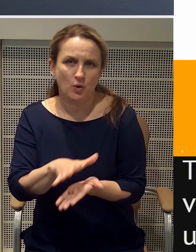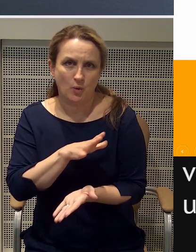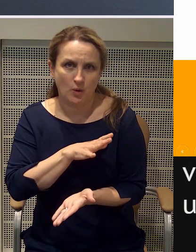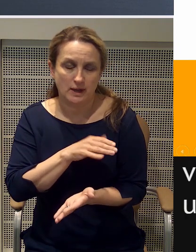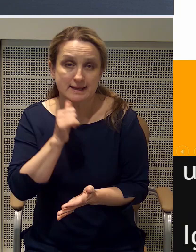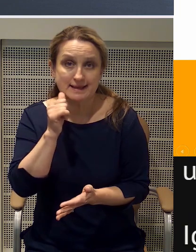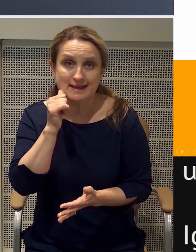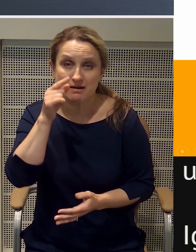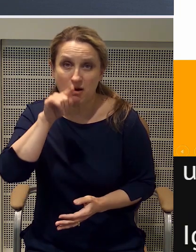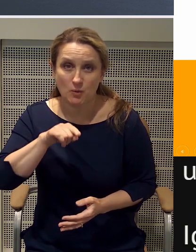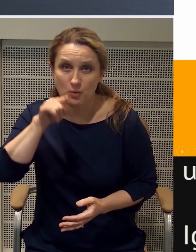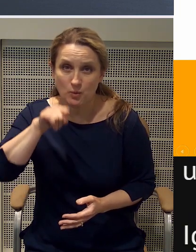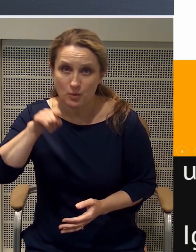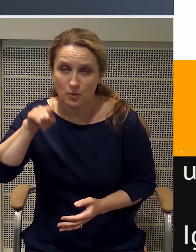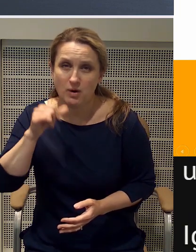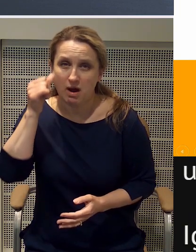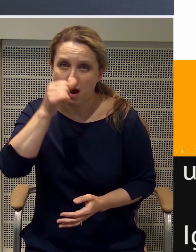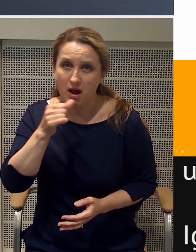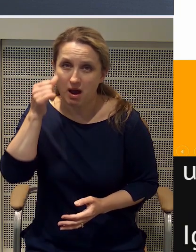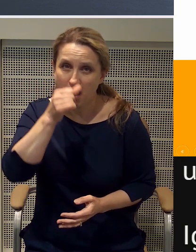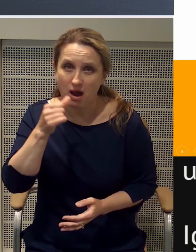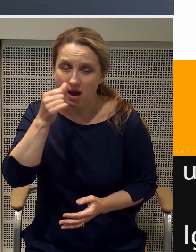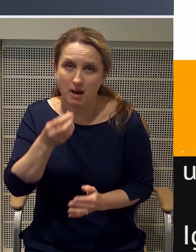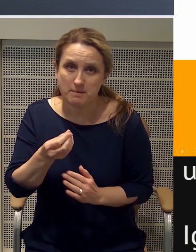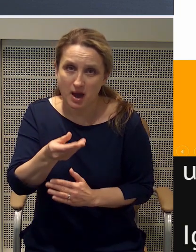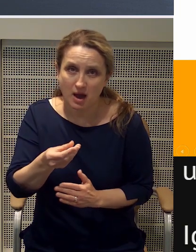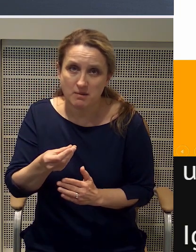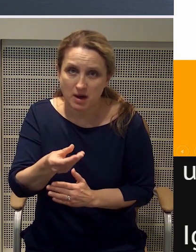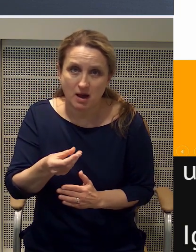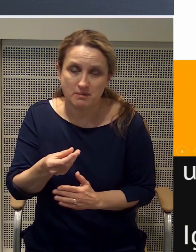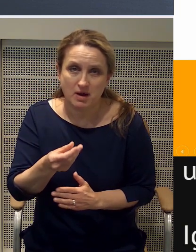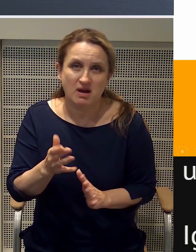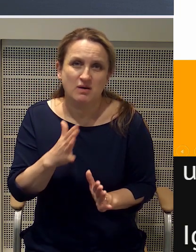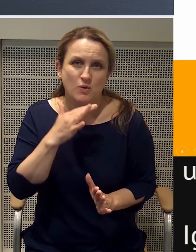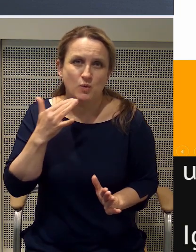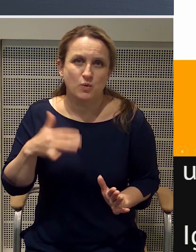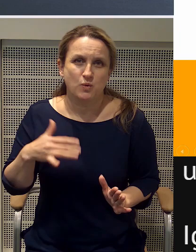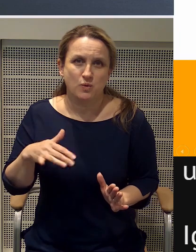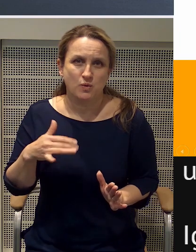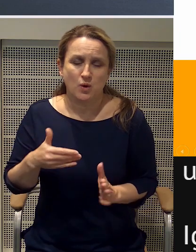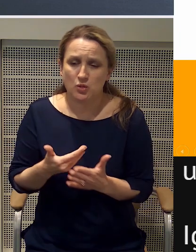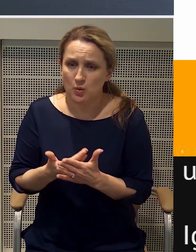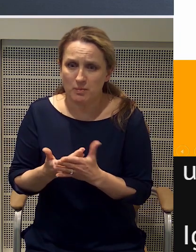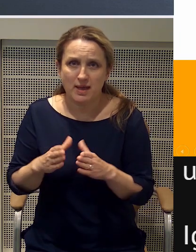So it was 1,200 euros per yearly, approximately.